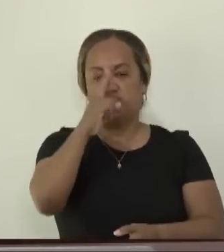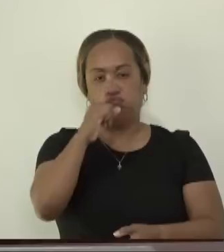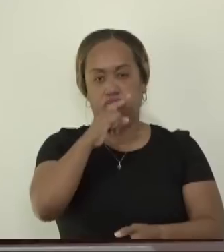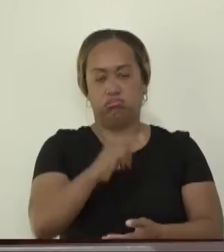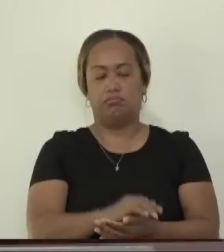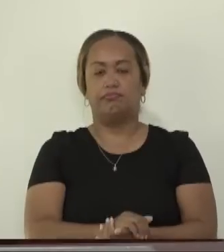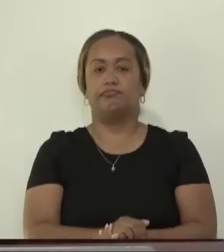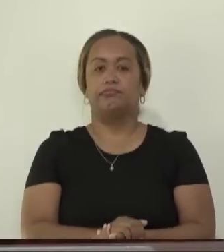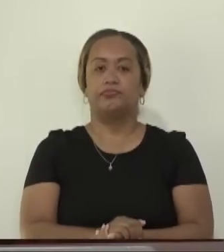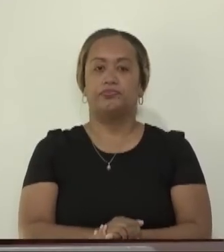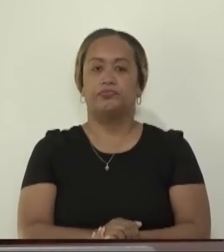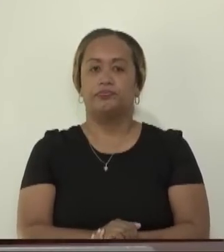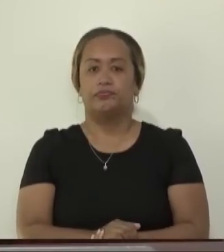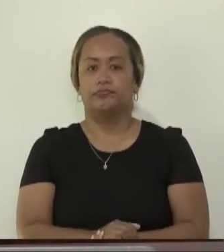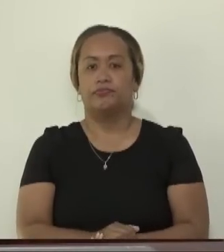workers.